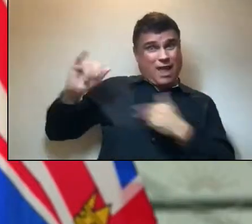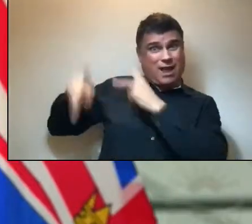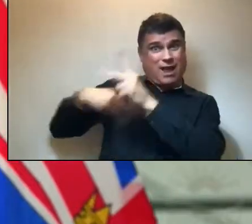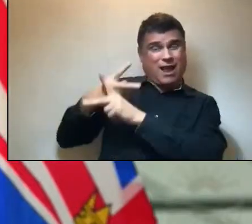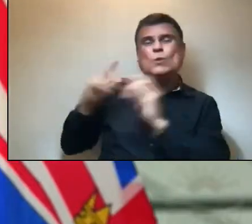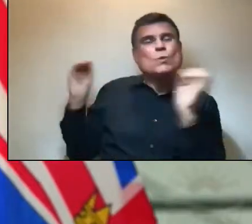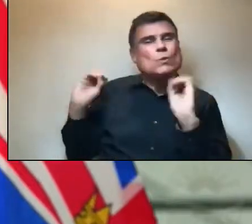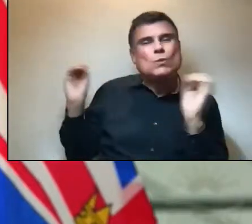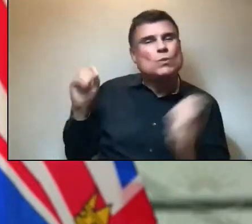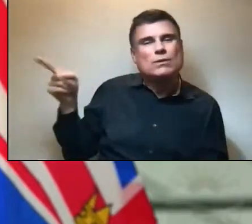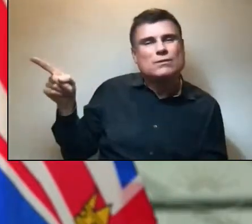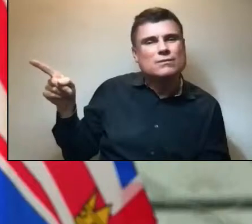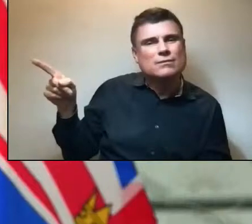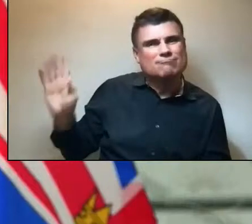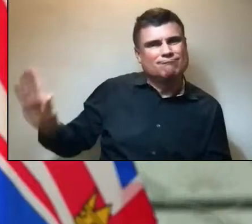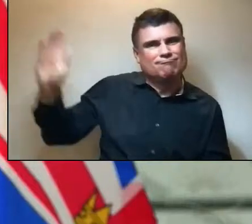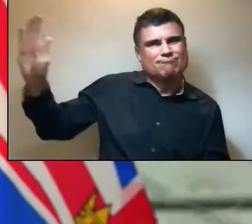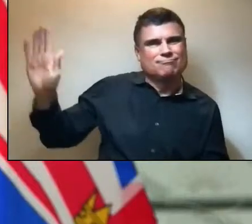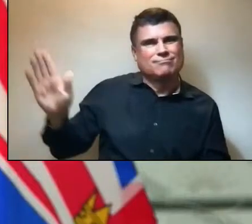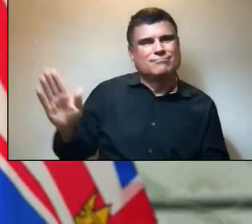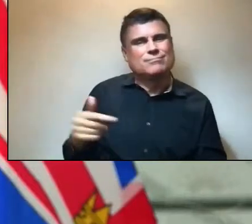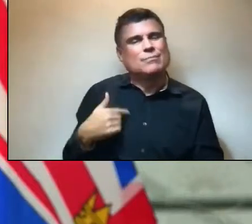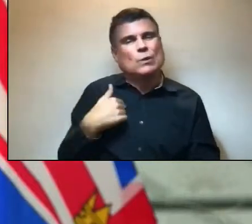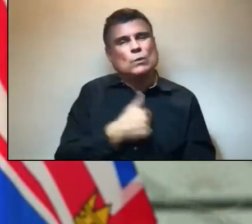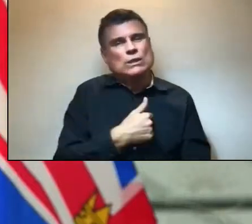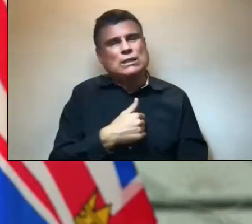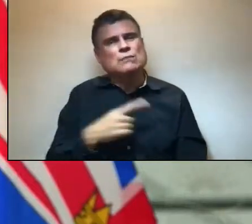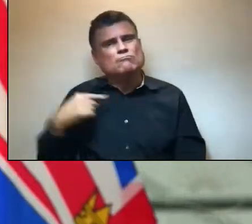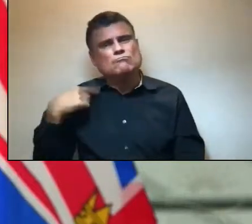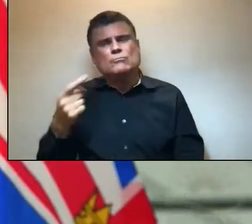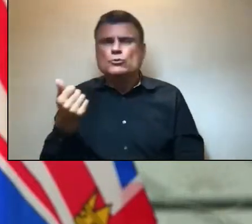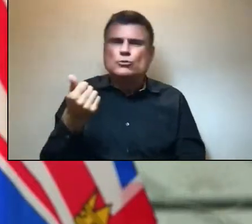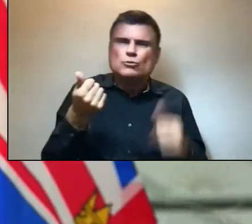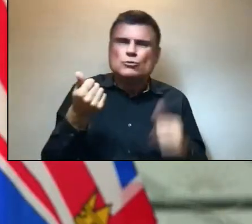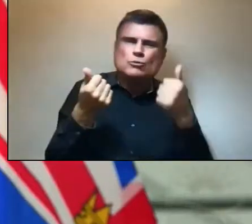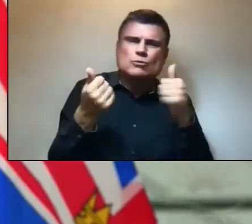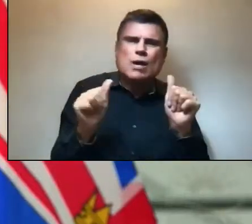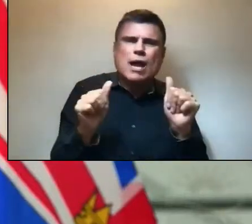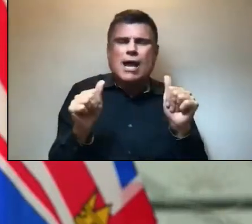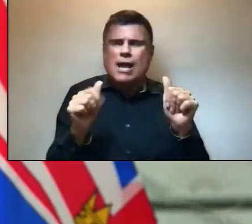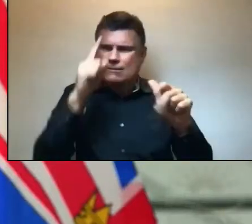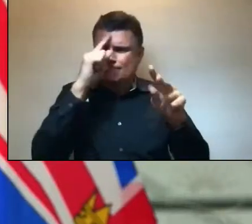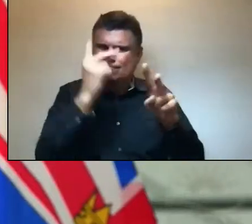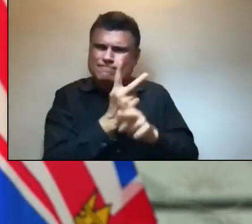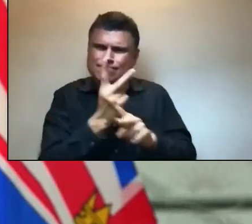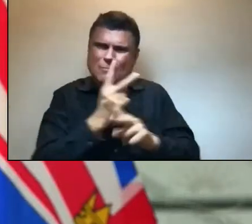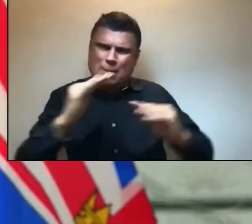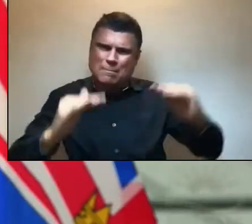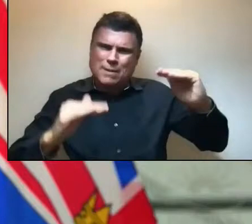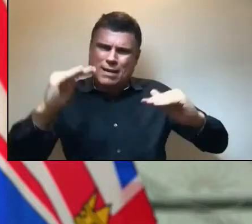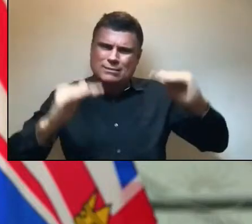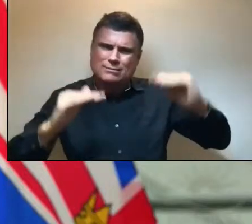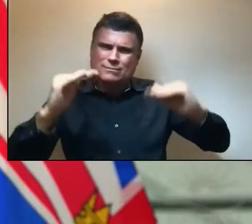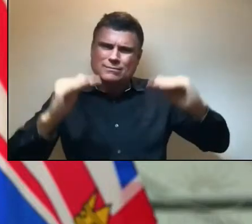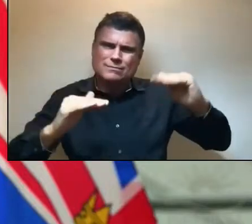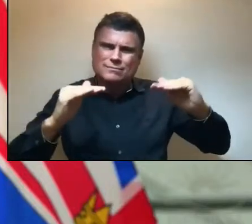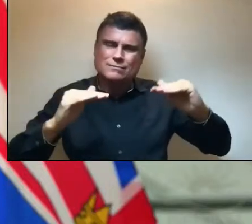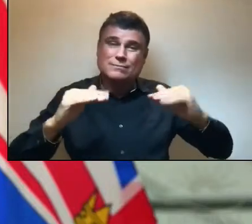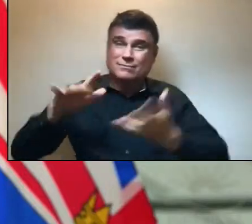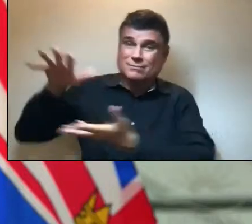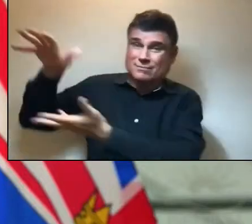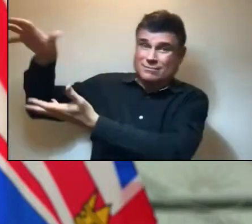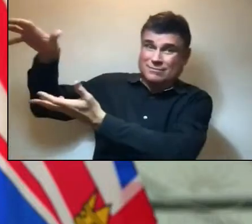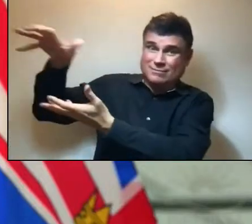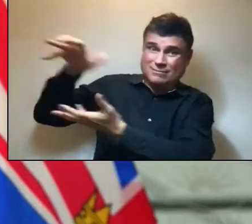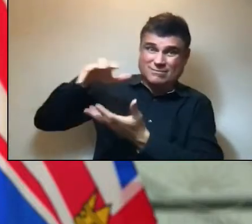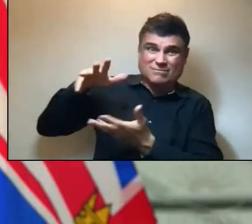we've been trying to balance the resources that we have, the stretch that